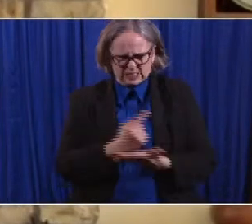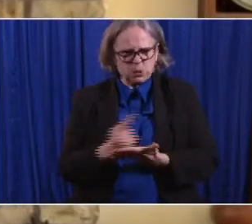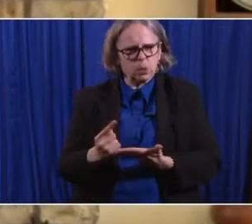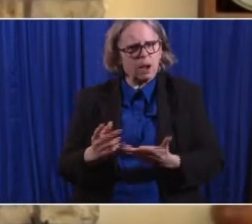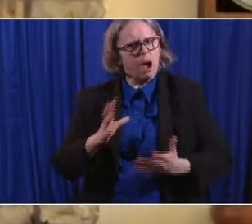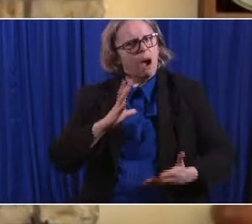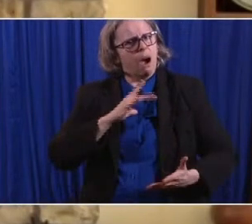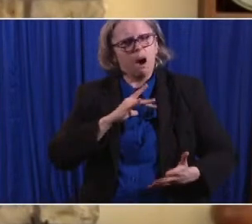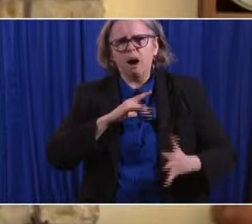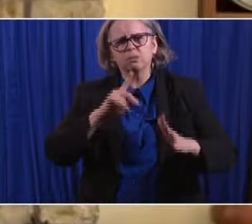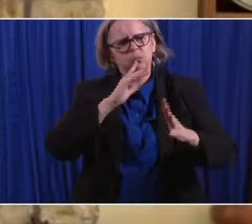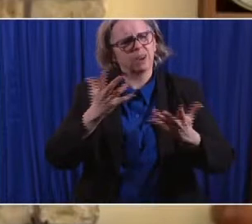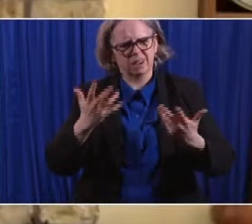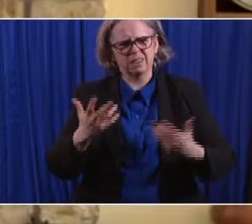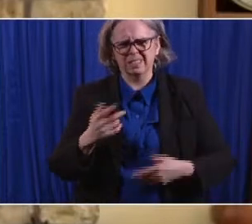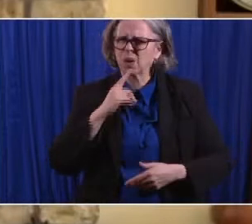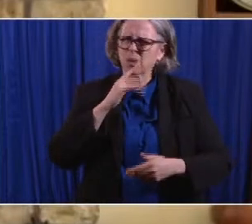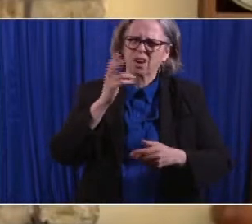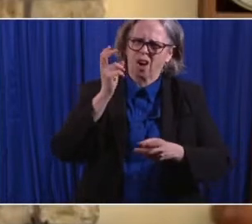tough question